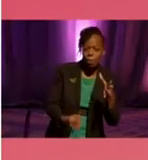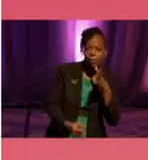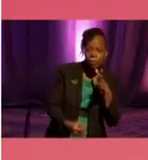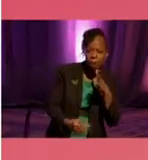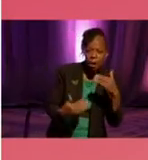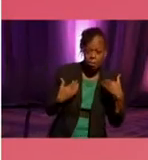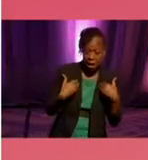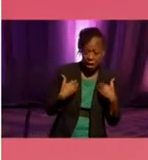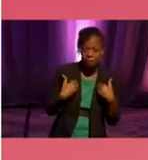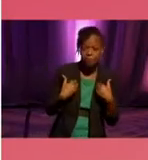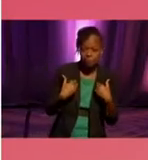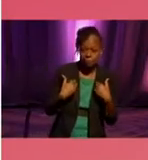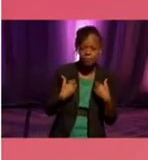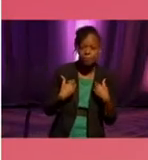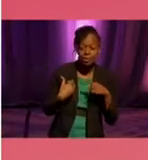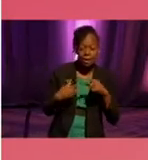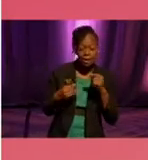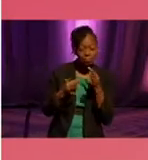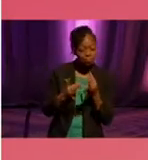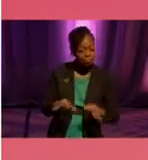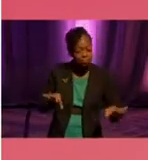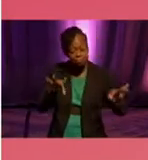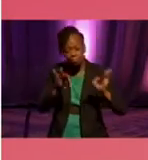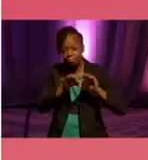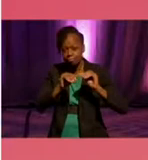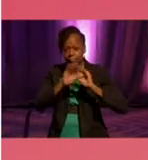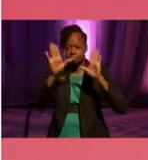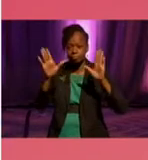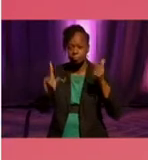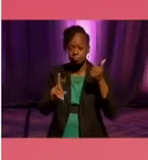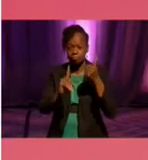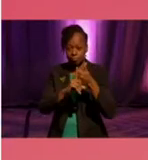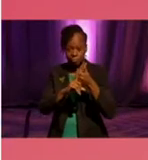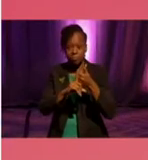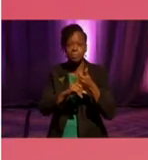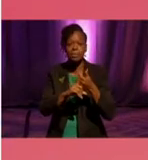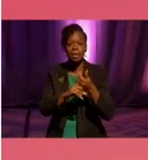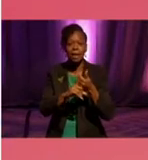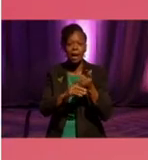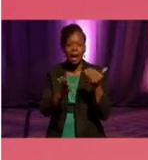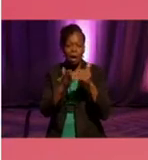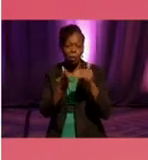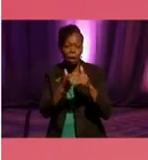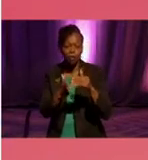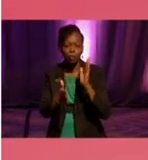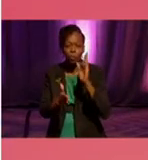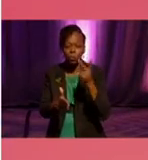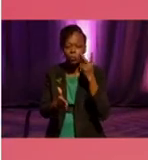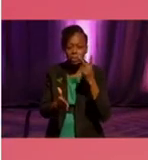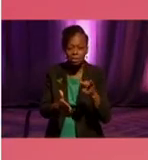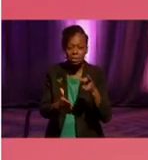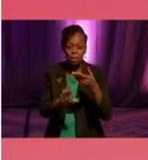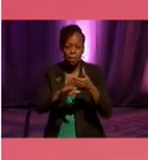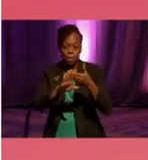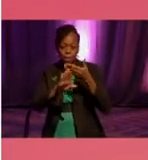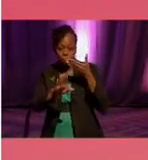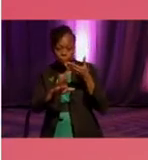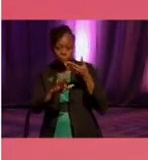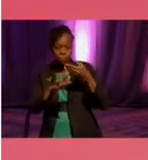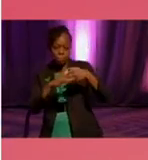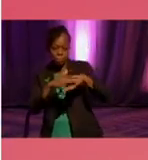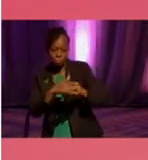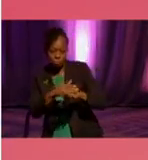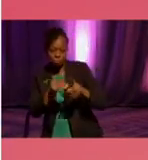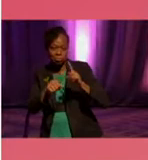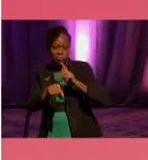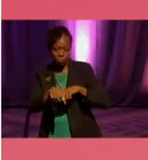It clearly has an impact on rates of prematurity. So when we're looking at this, we have to